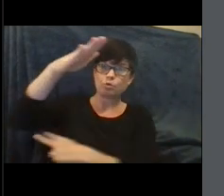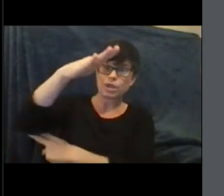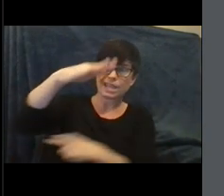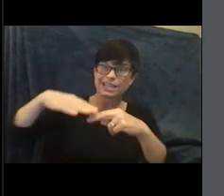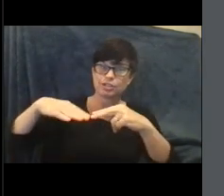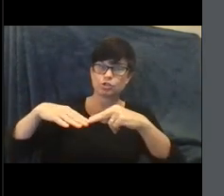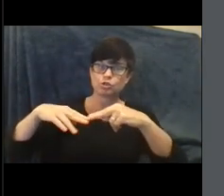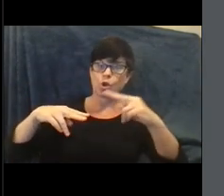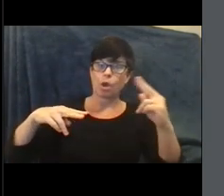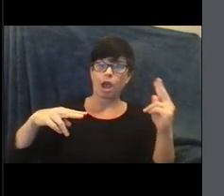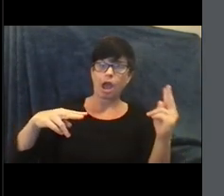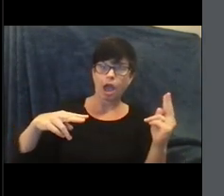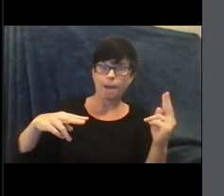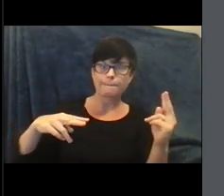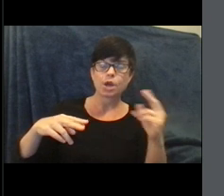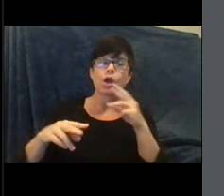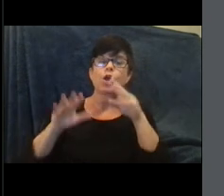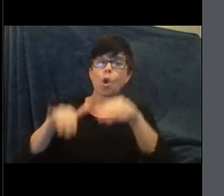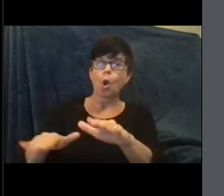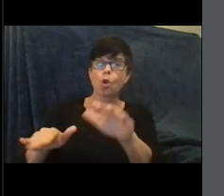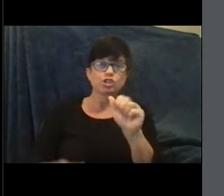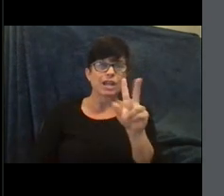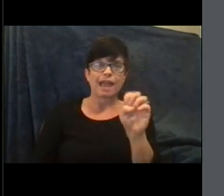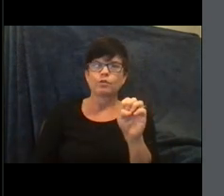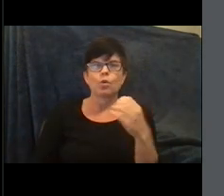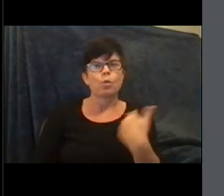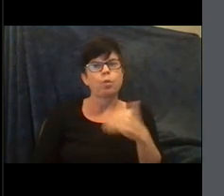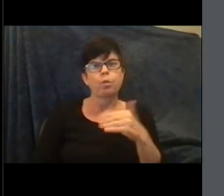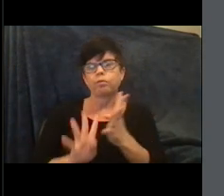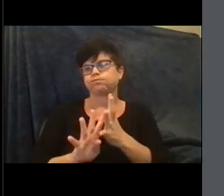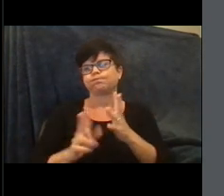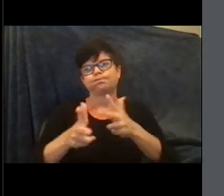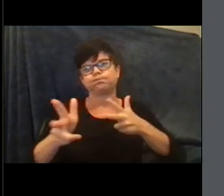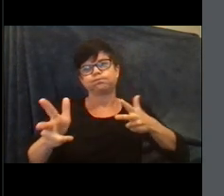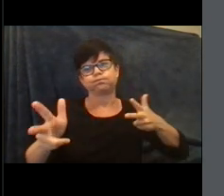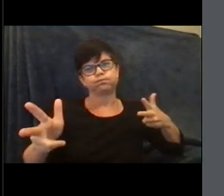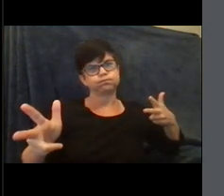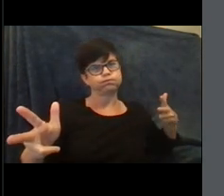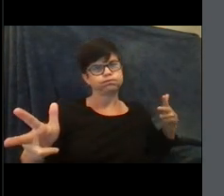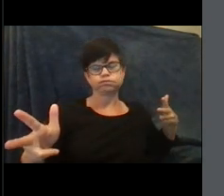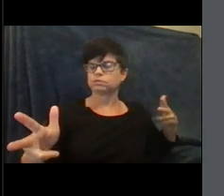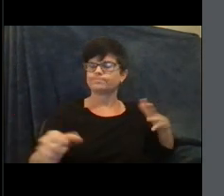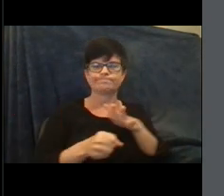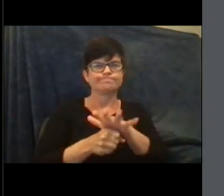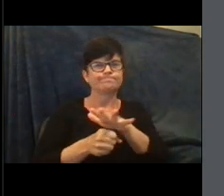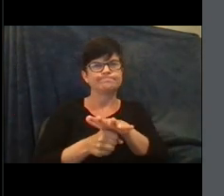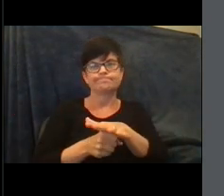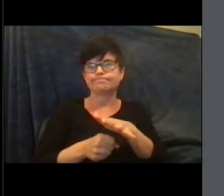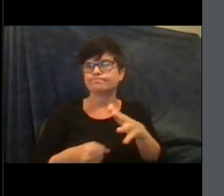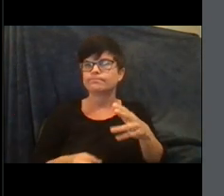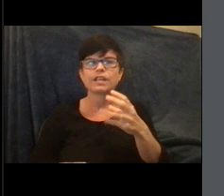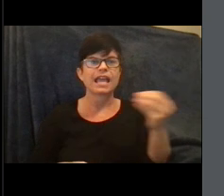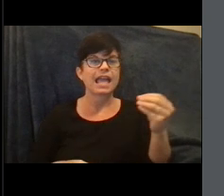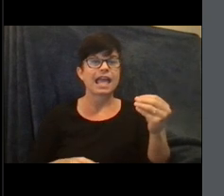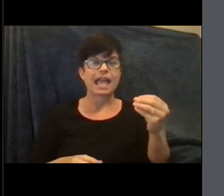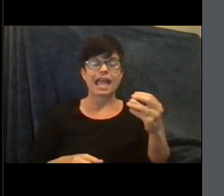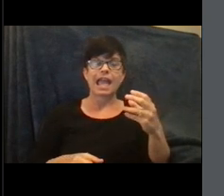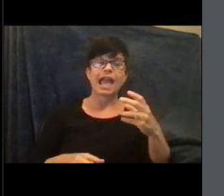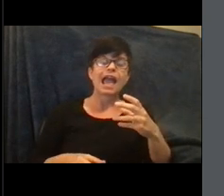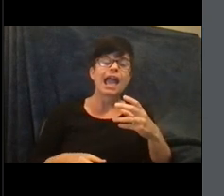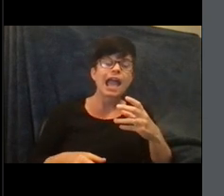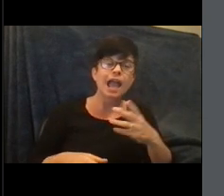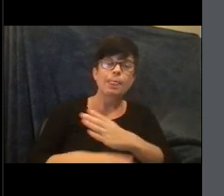is a tremendous traffic jam that people block the box at Federal